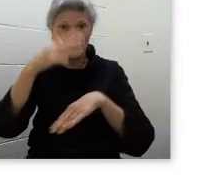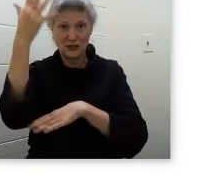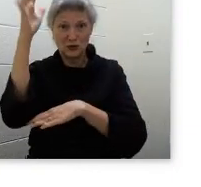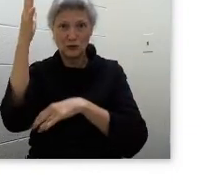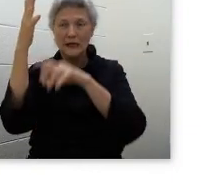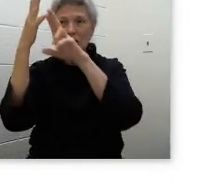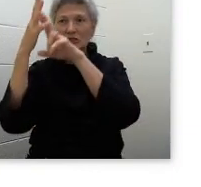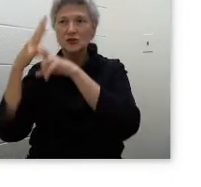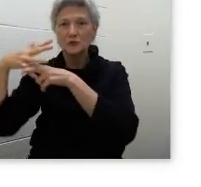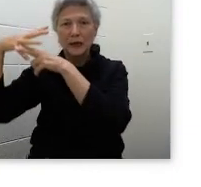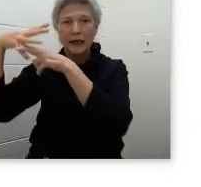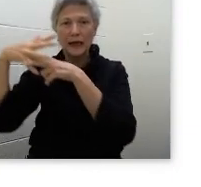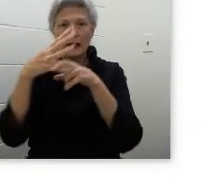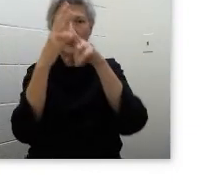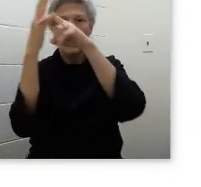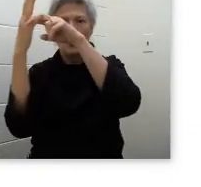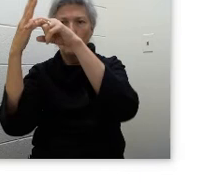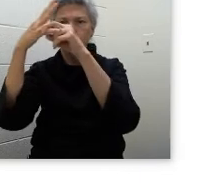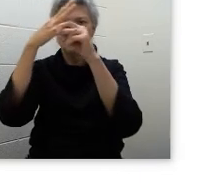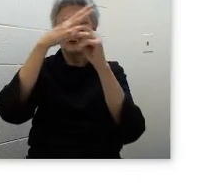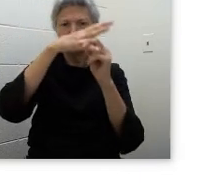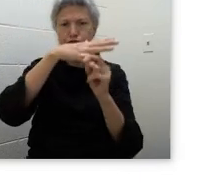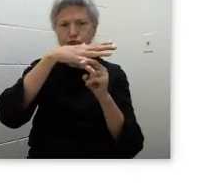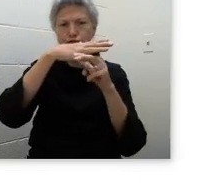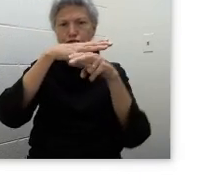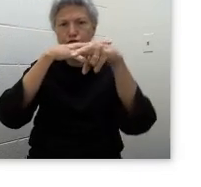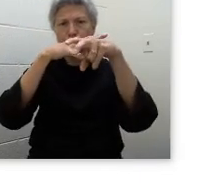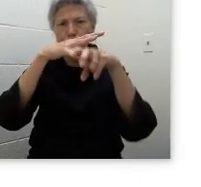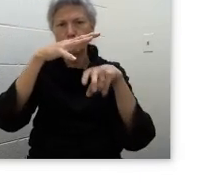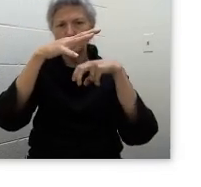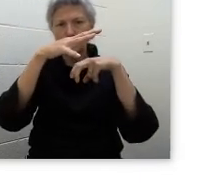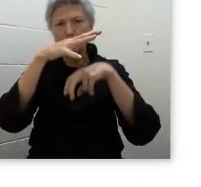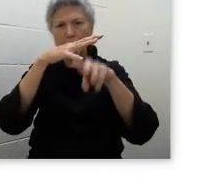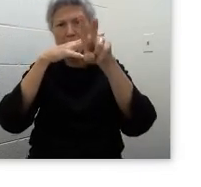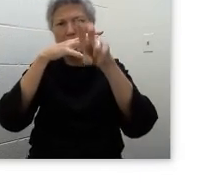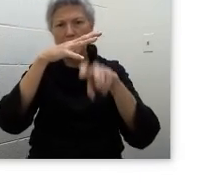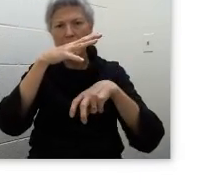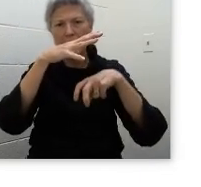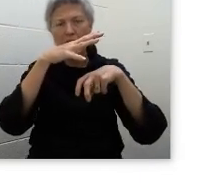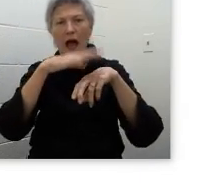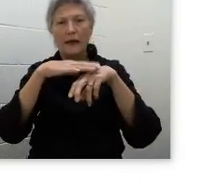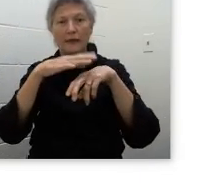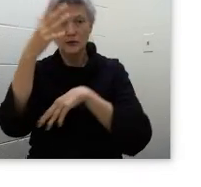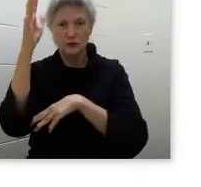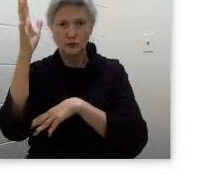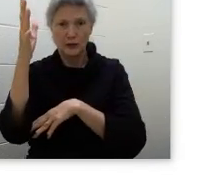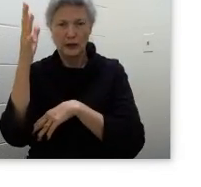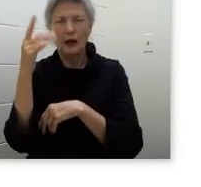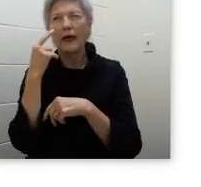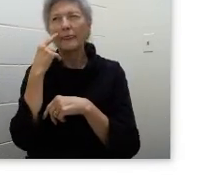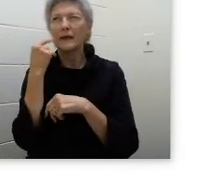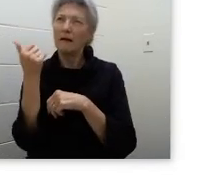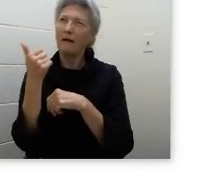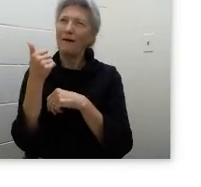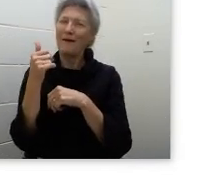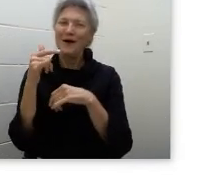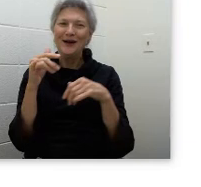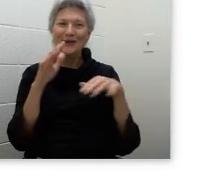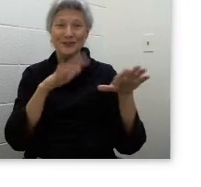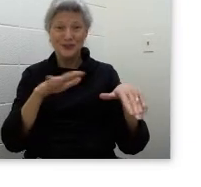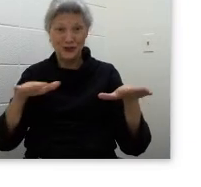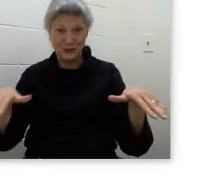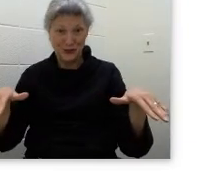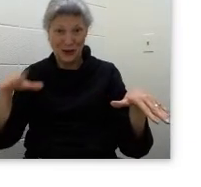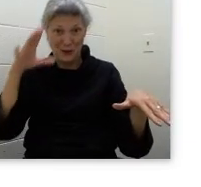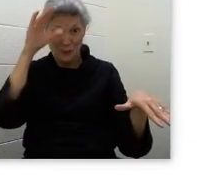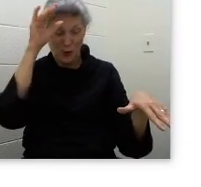So I had a picture in my head when I read that line. I kind of pictured that, just children, either